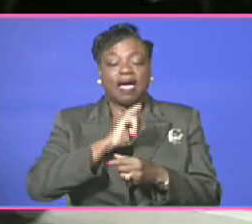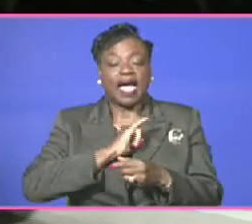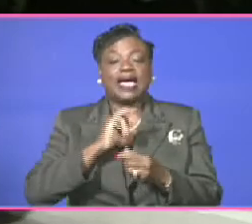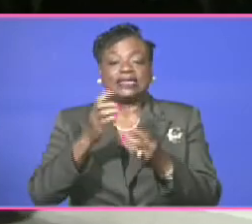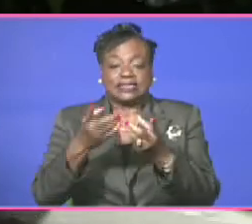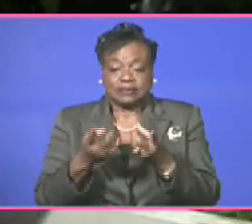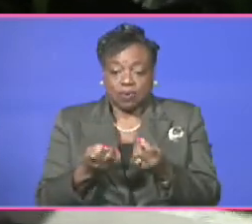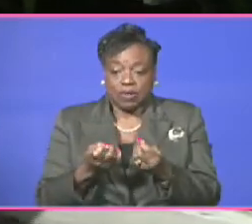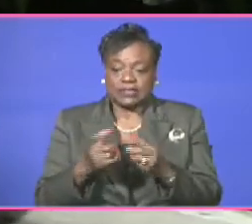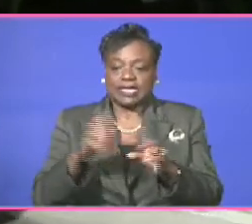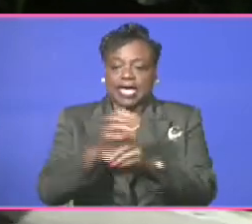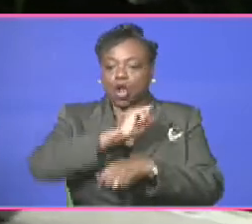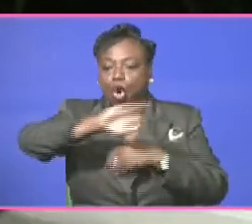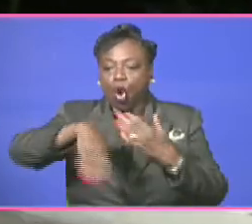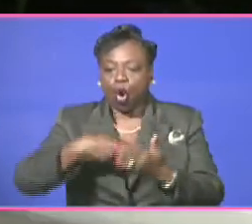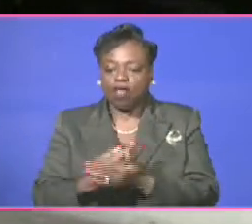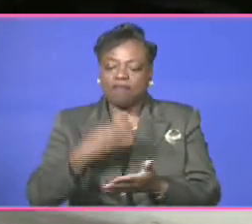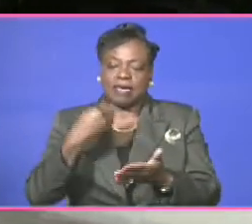all of my money.